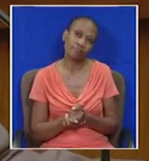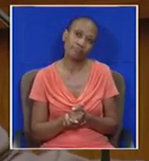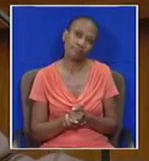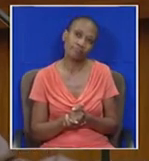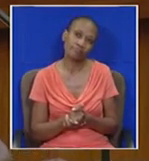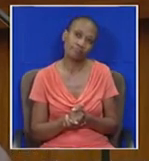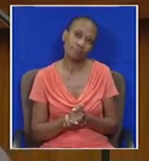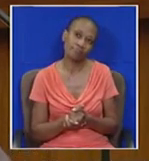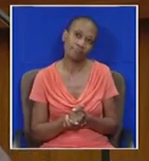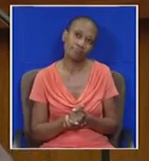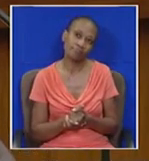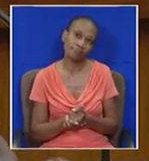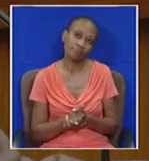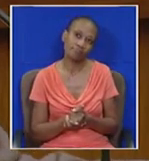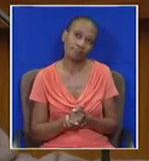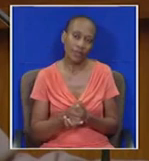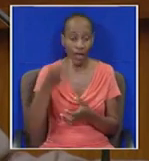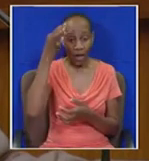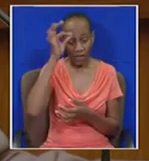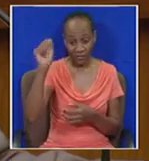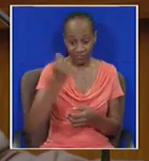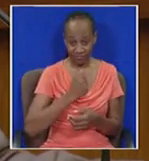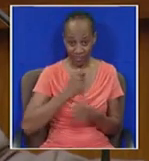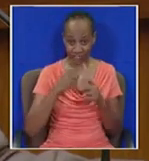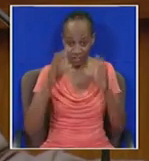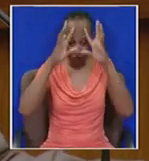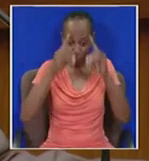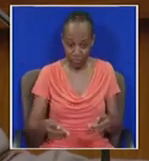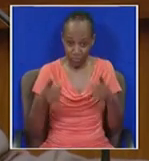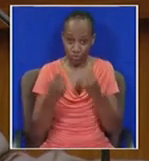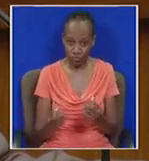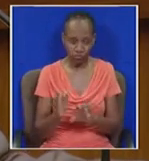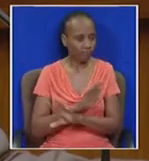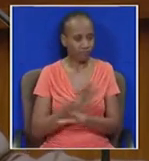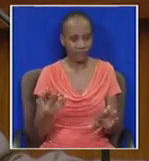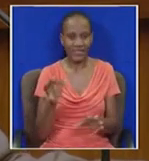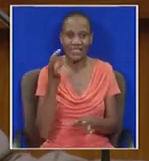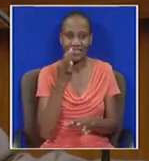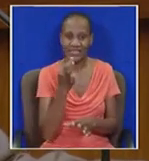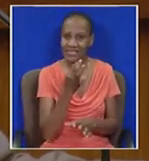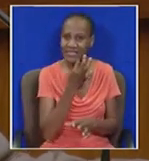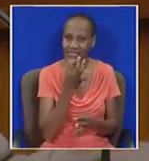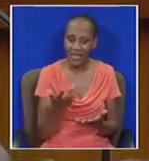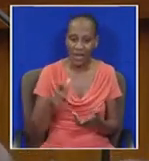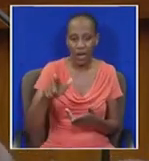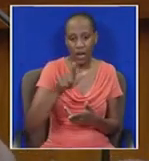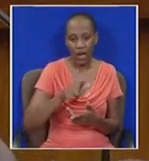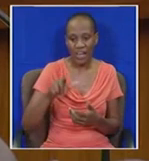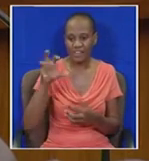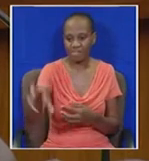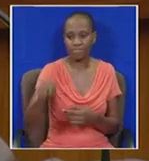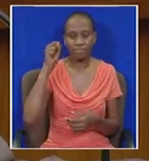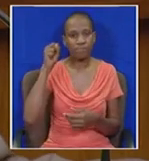there is no decision by our government to take away land away from the Ingonyama